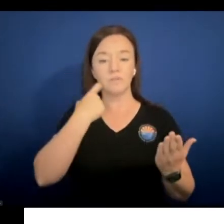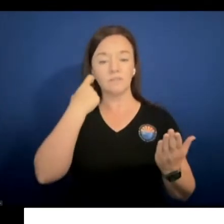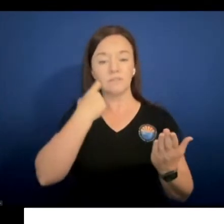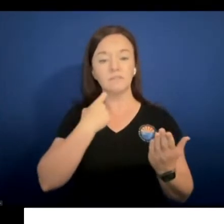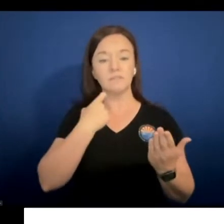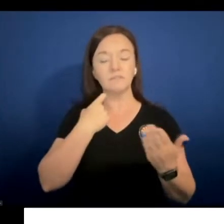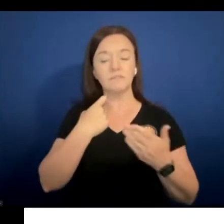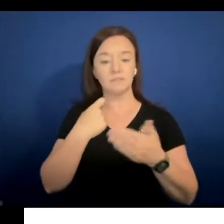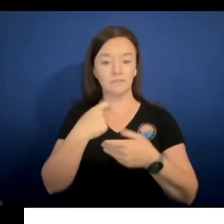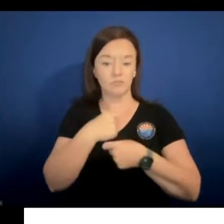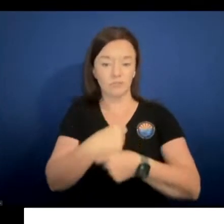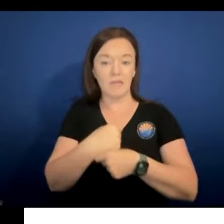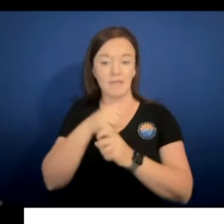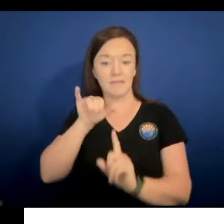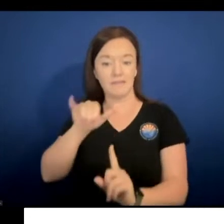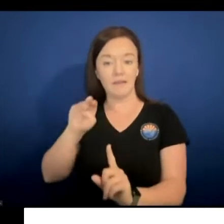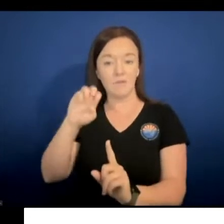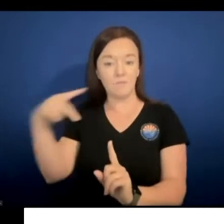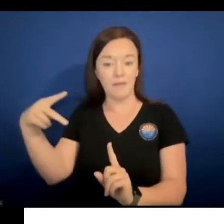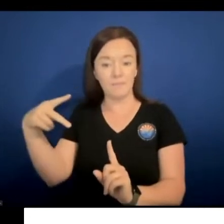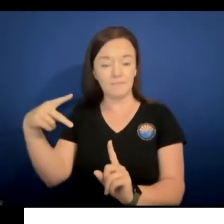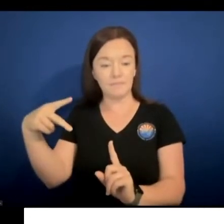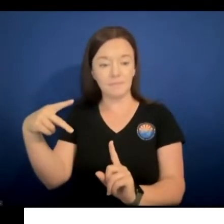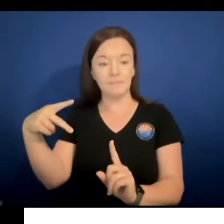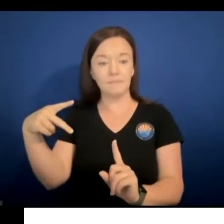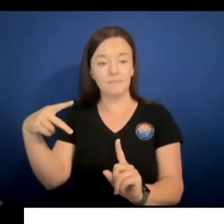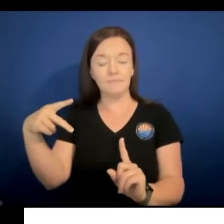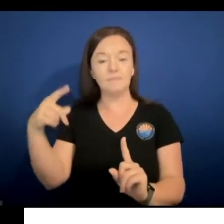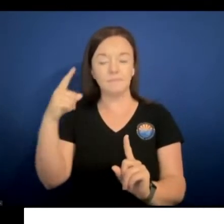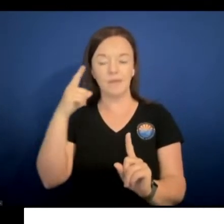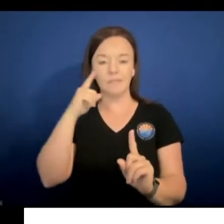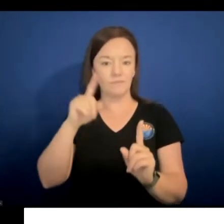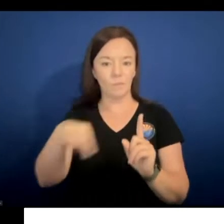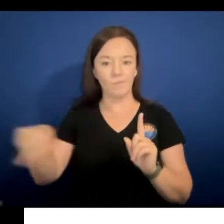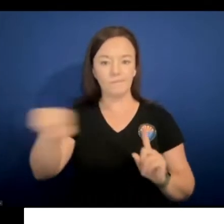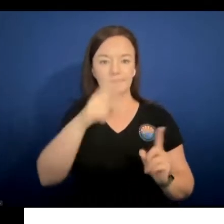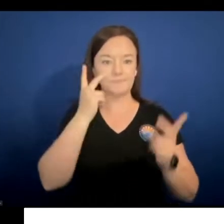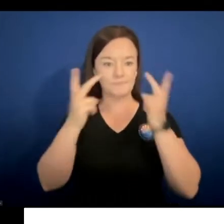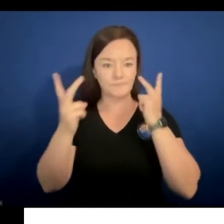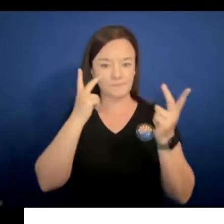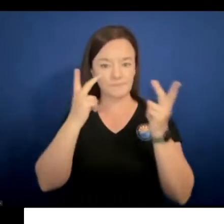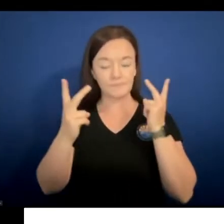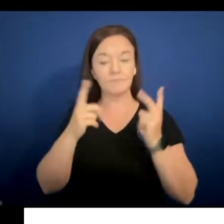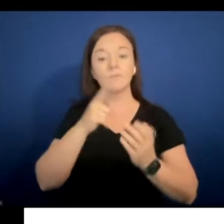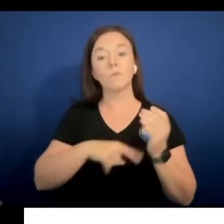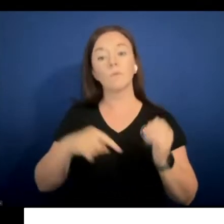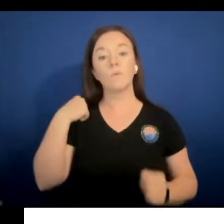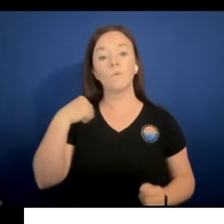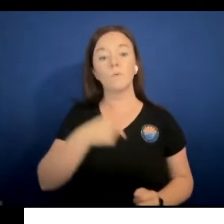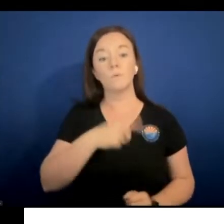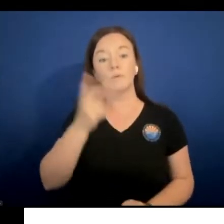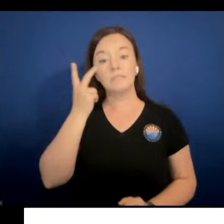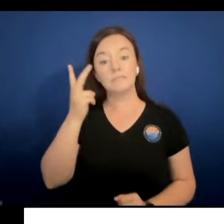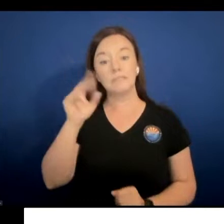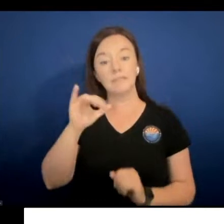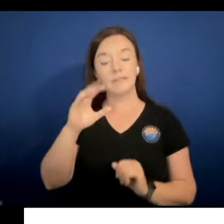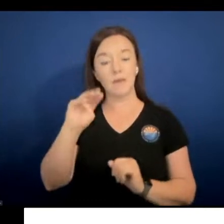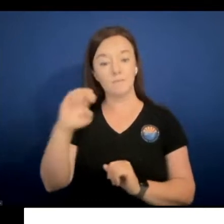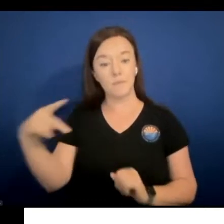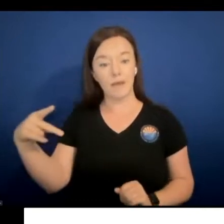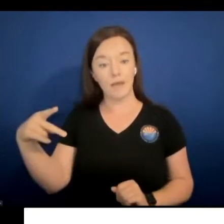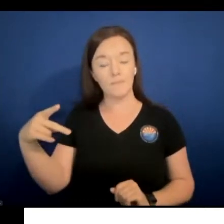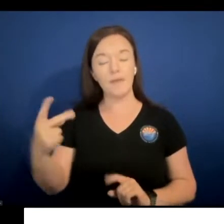produced this map for everybody. And what we see in the map here are two